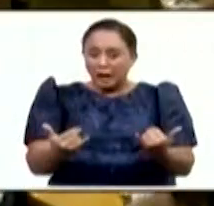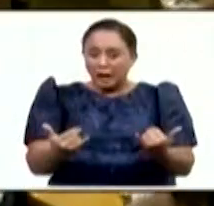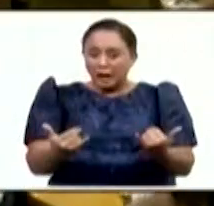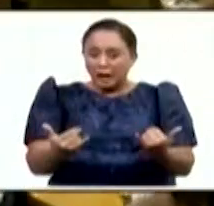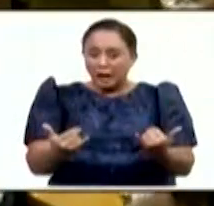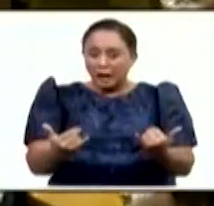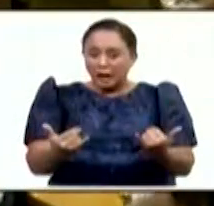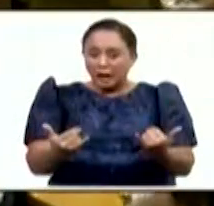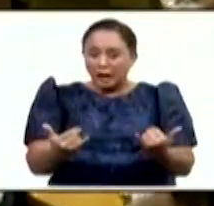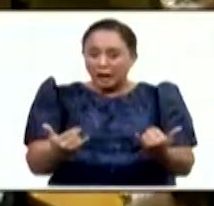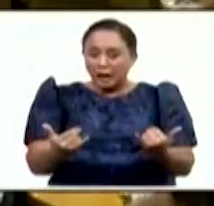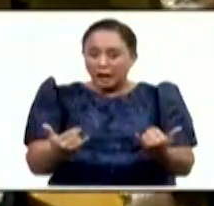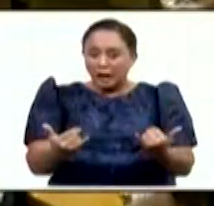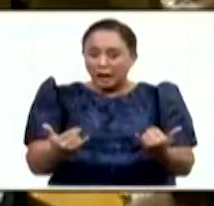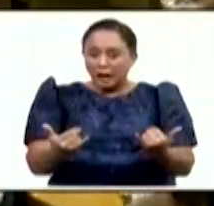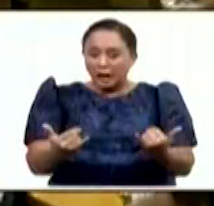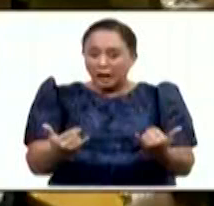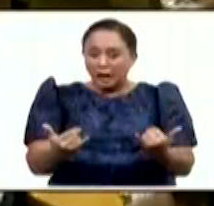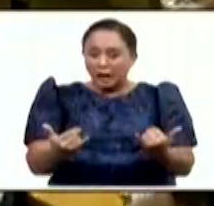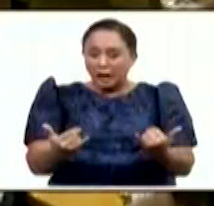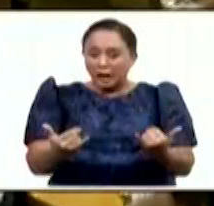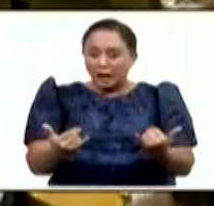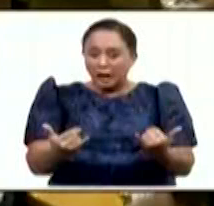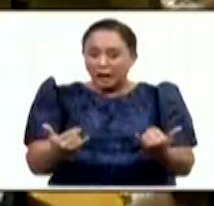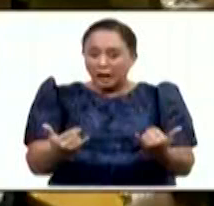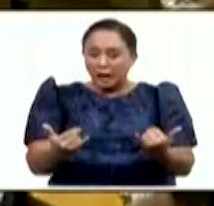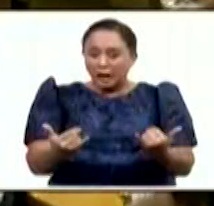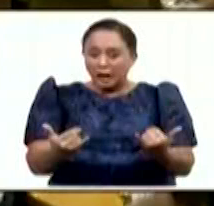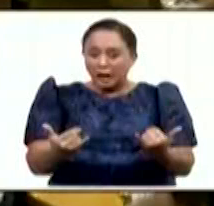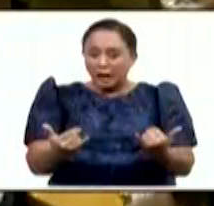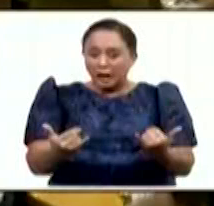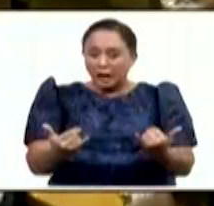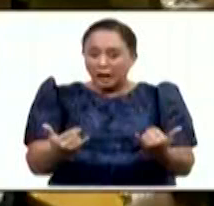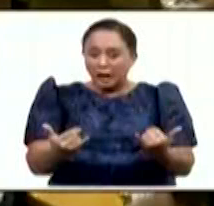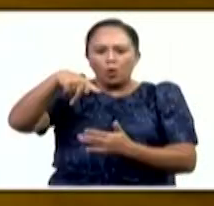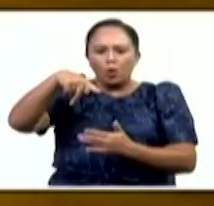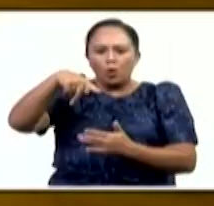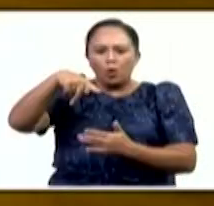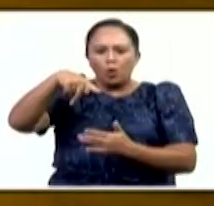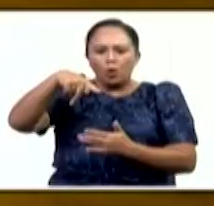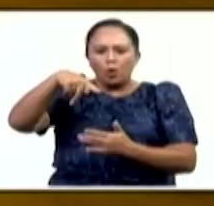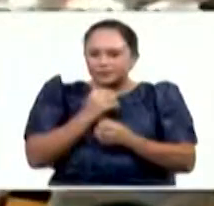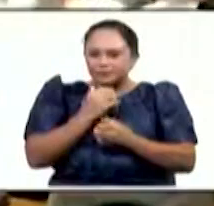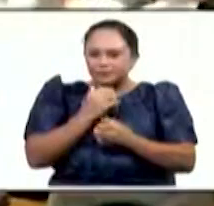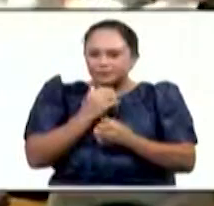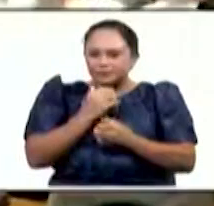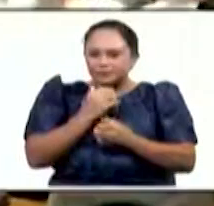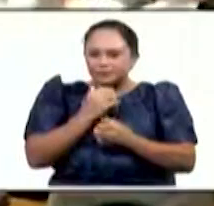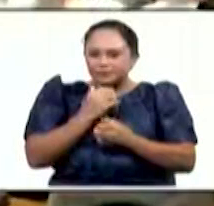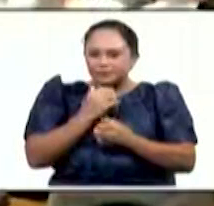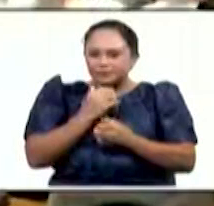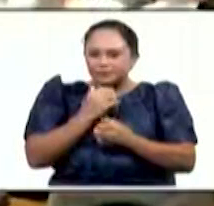I hereby instruct to wind down and cease the operation of POGOs by the end of the year.